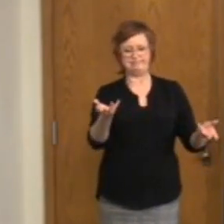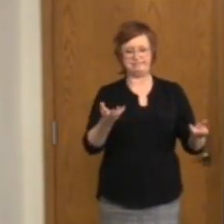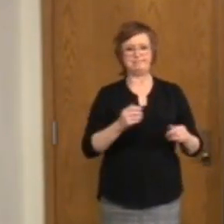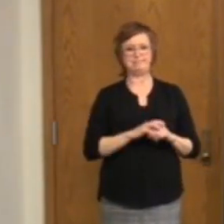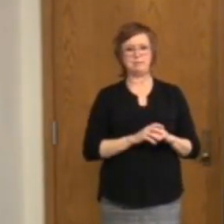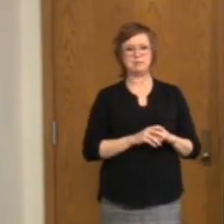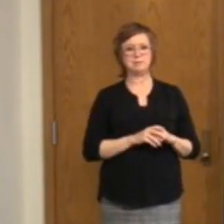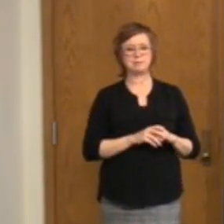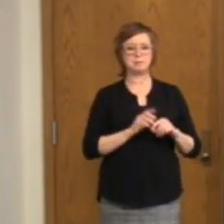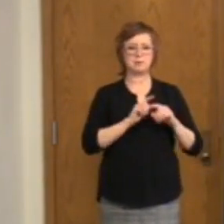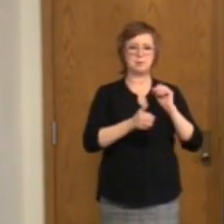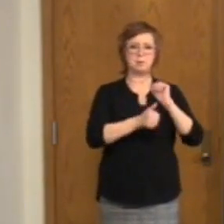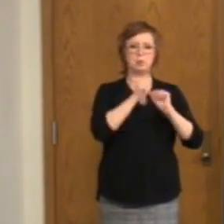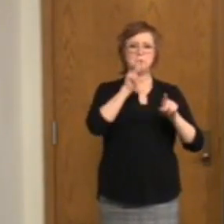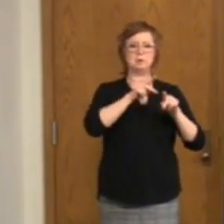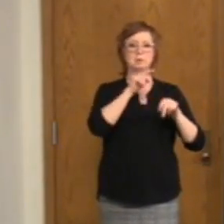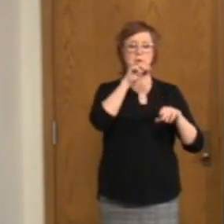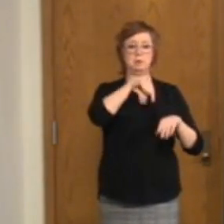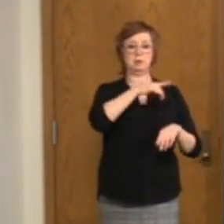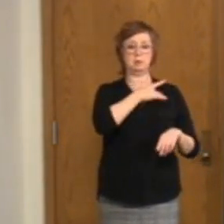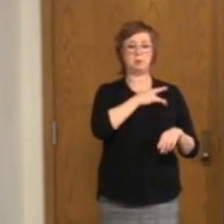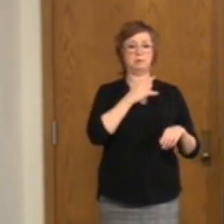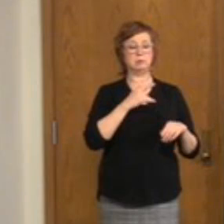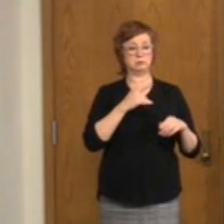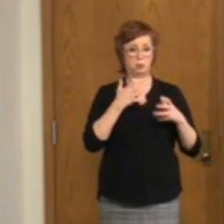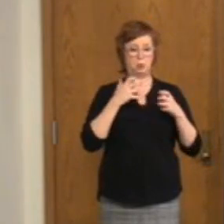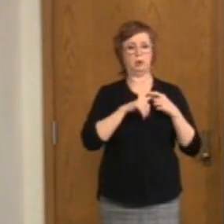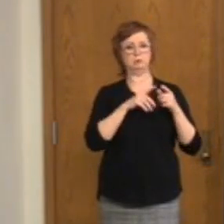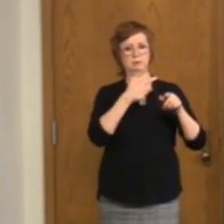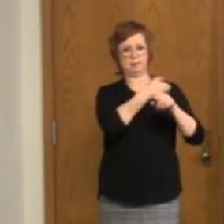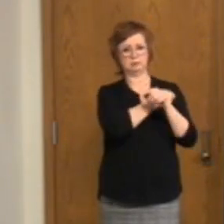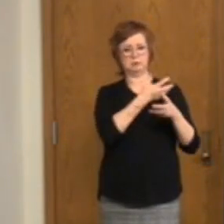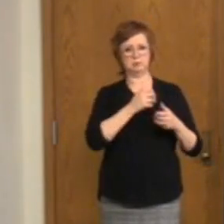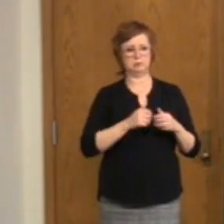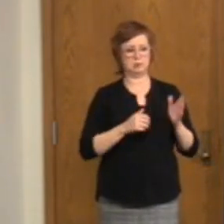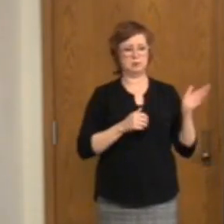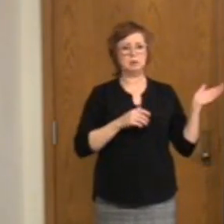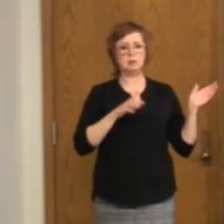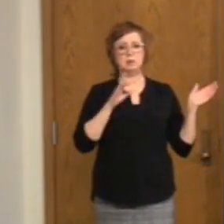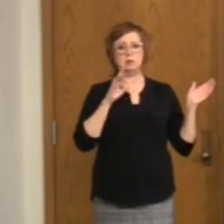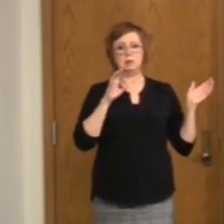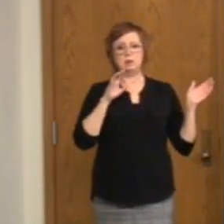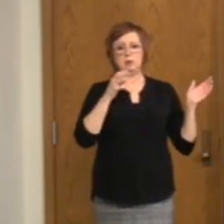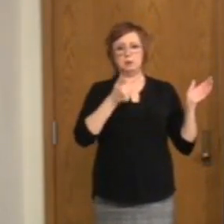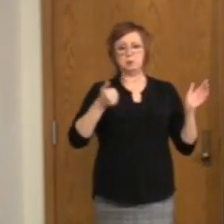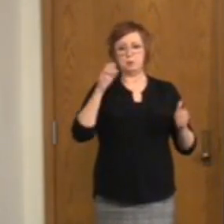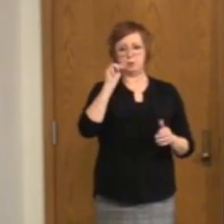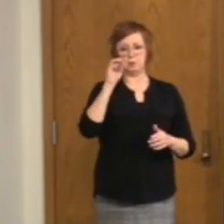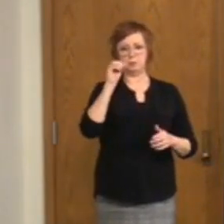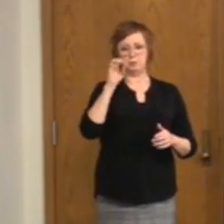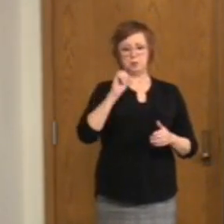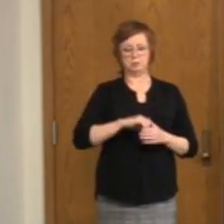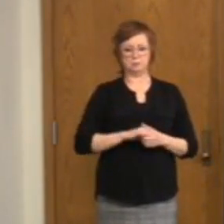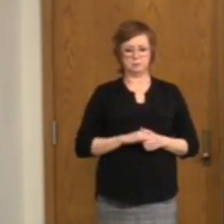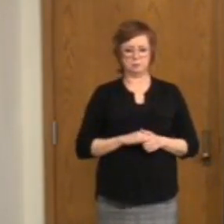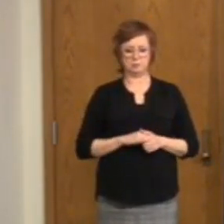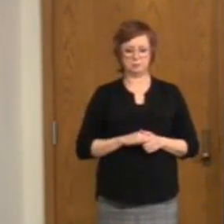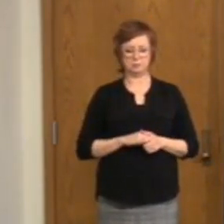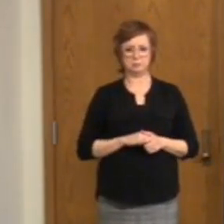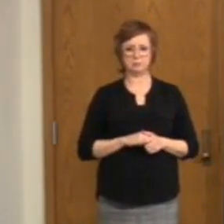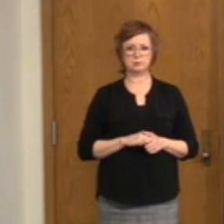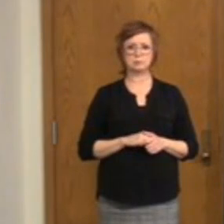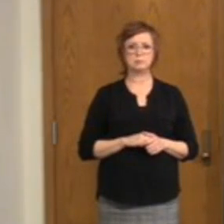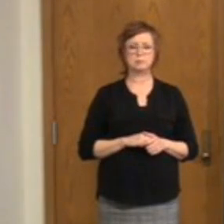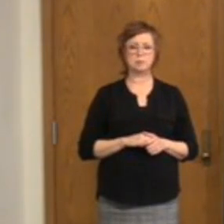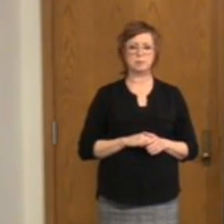Saskatchewan choosing to get vaccinated. I would just add to that, the access to the vaccine, and then people, and it is their choice as to whether they